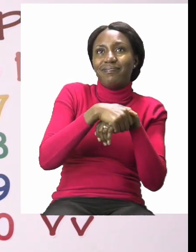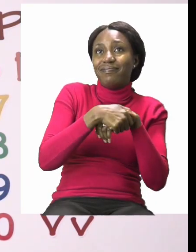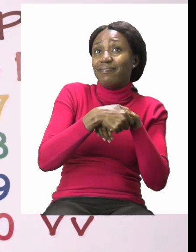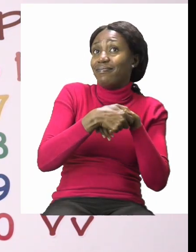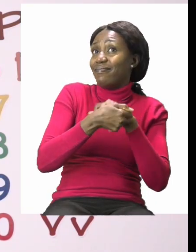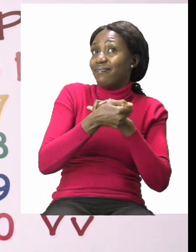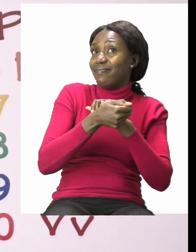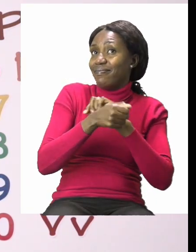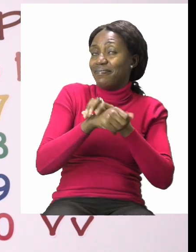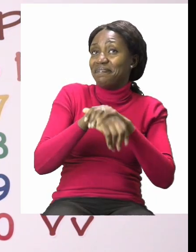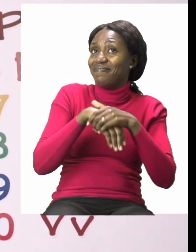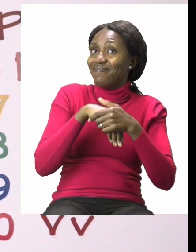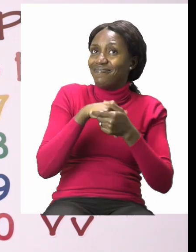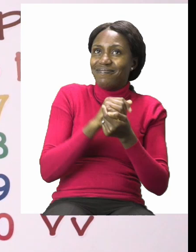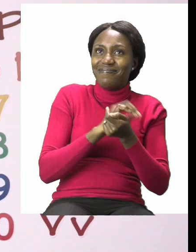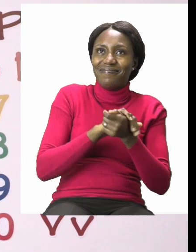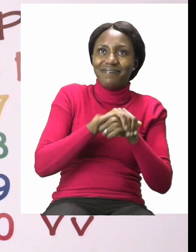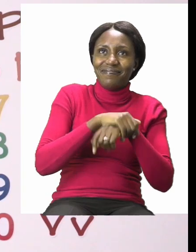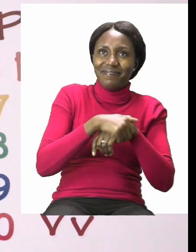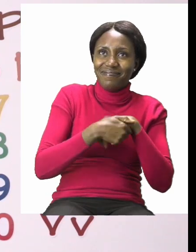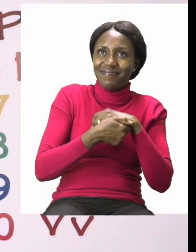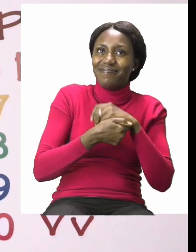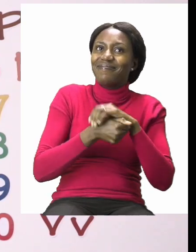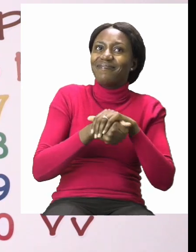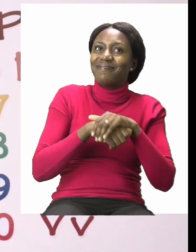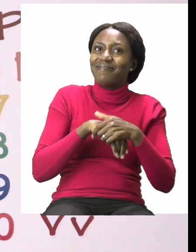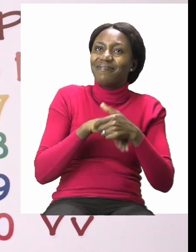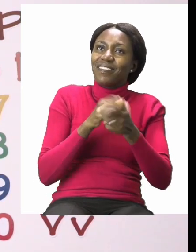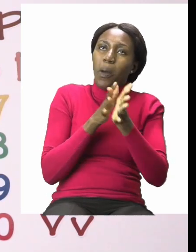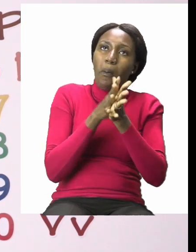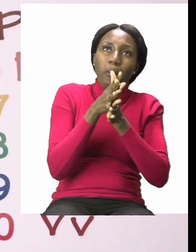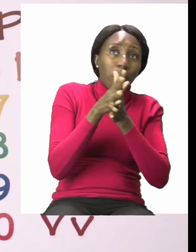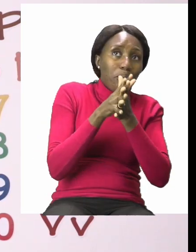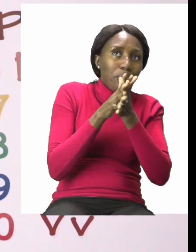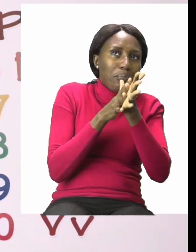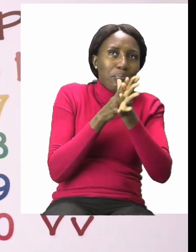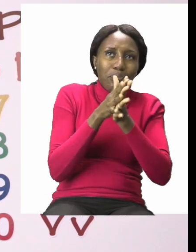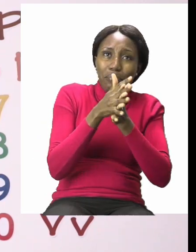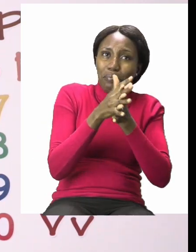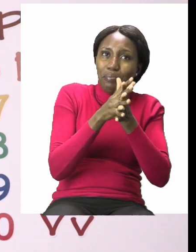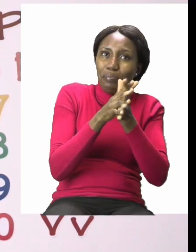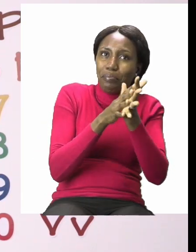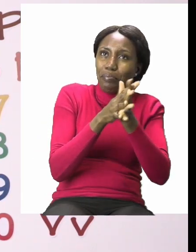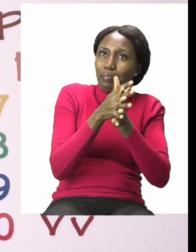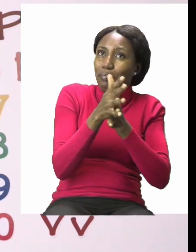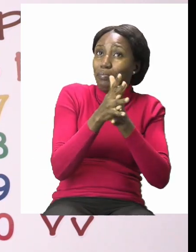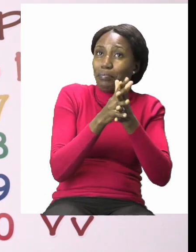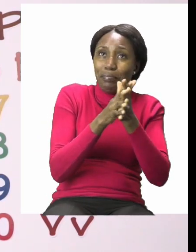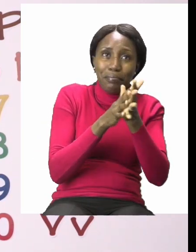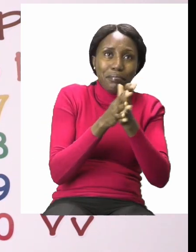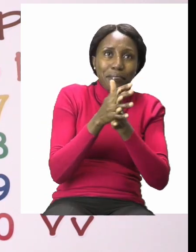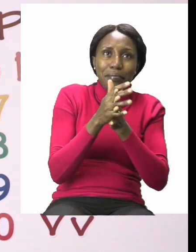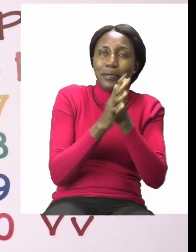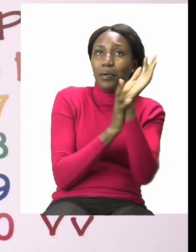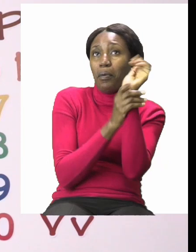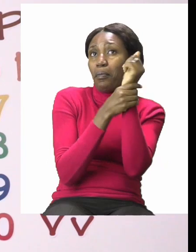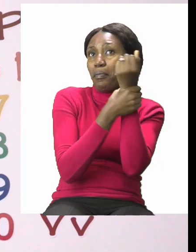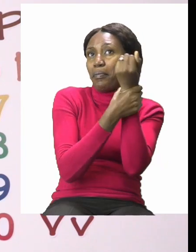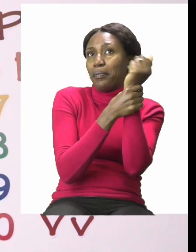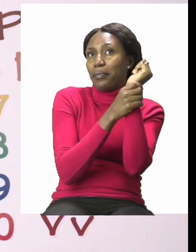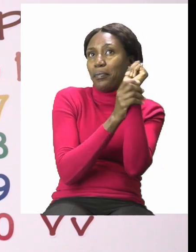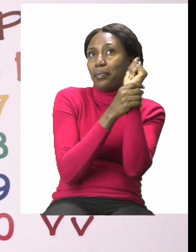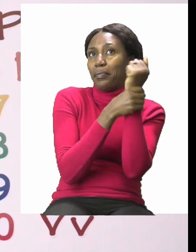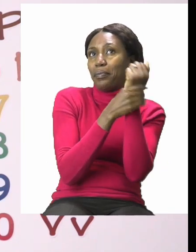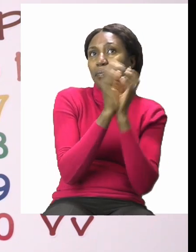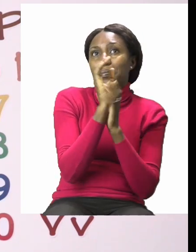around our hands, very good, in between our fingers, on our